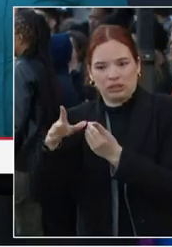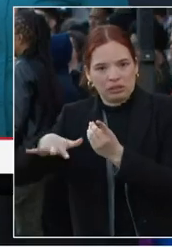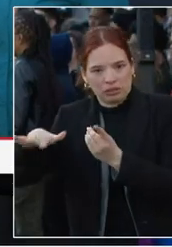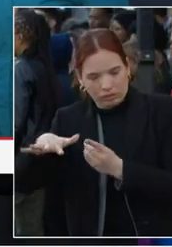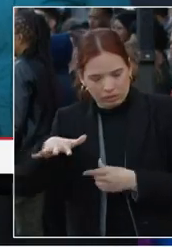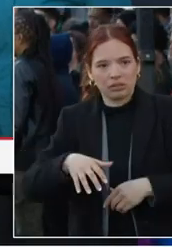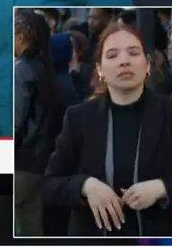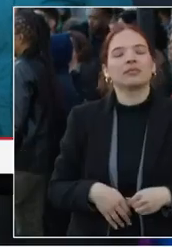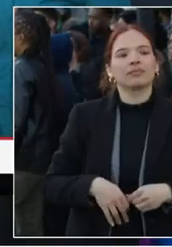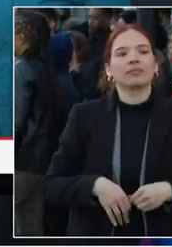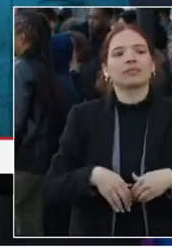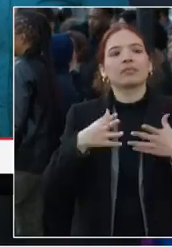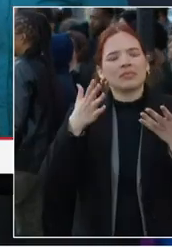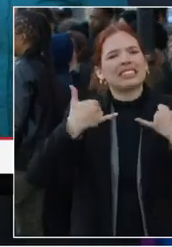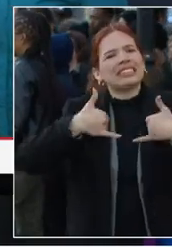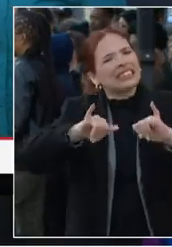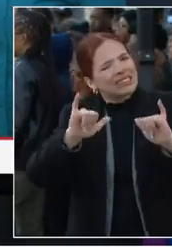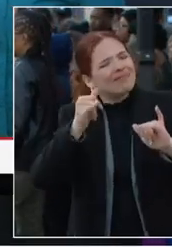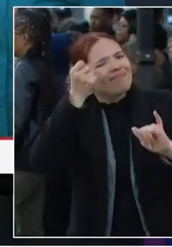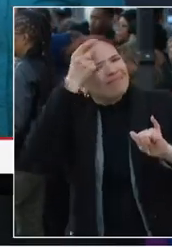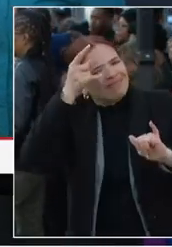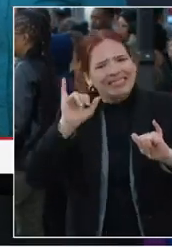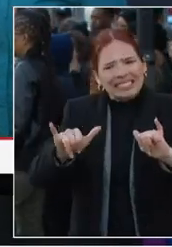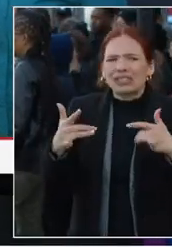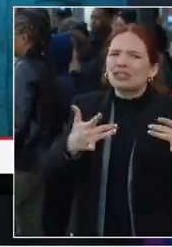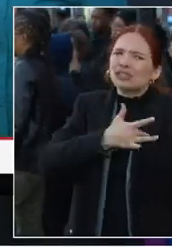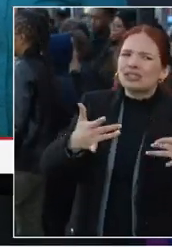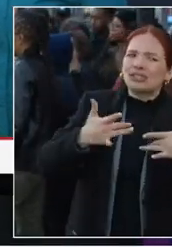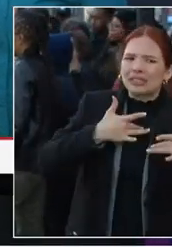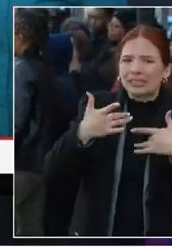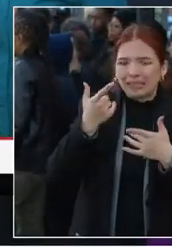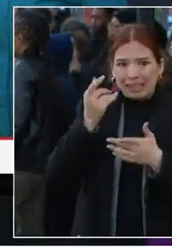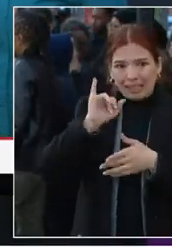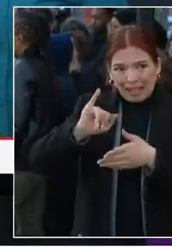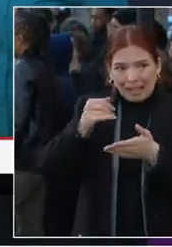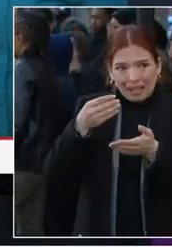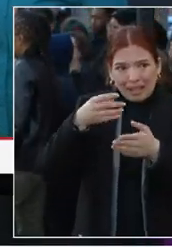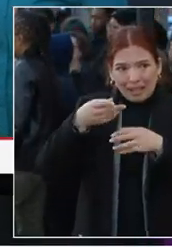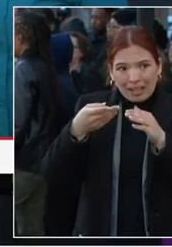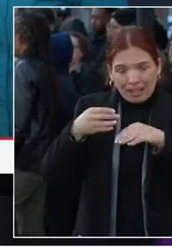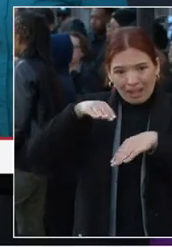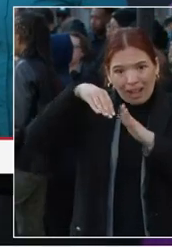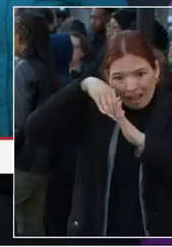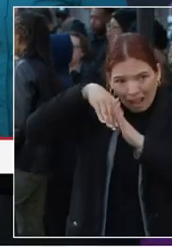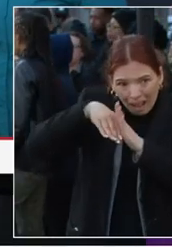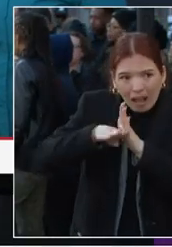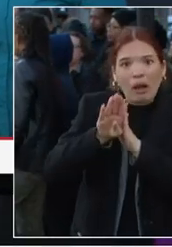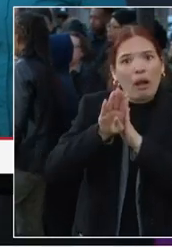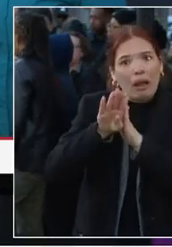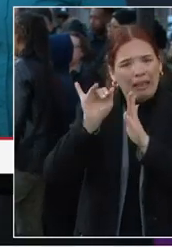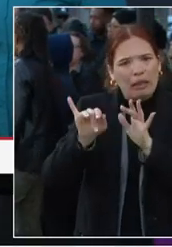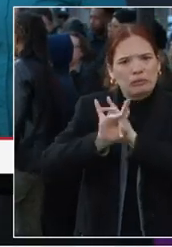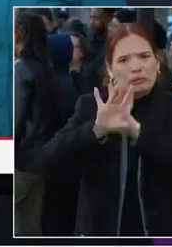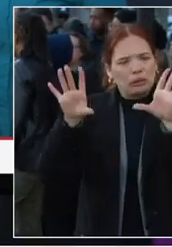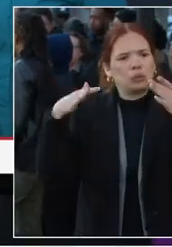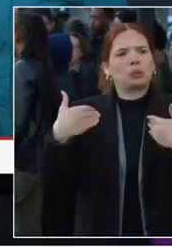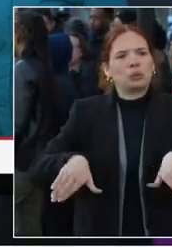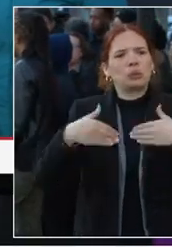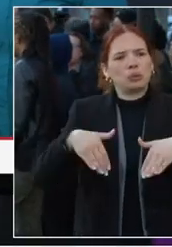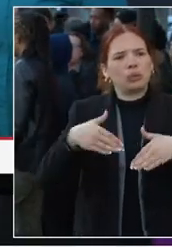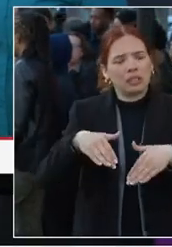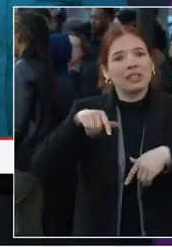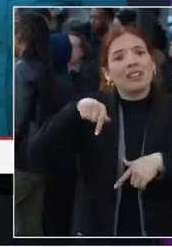increases in violence, especially gun violence. In April, we will convene a public